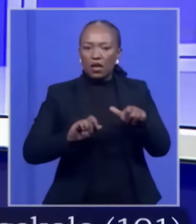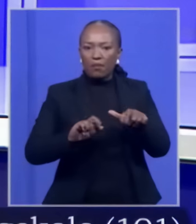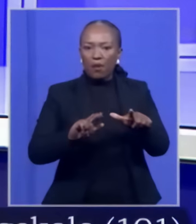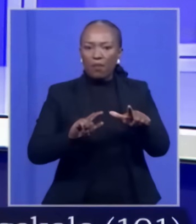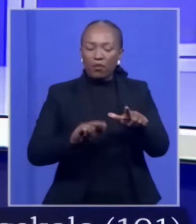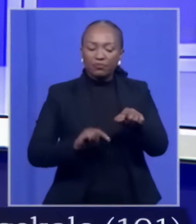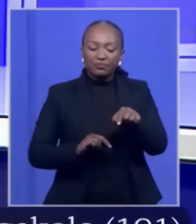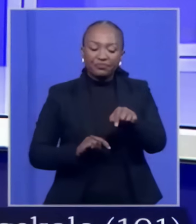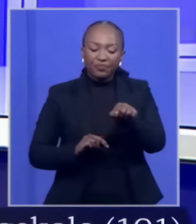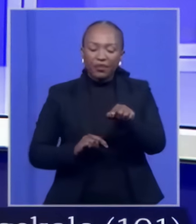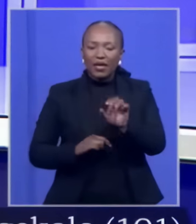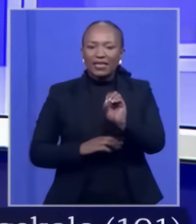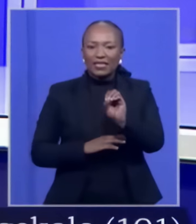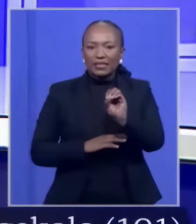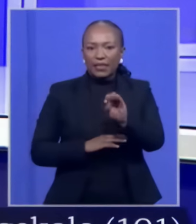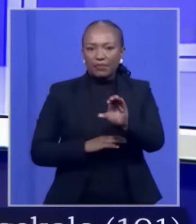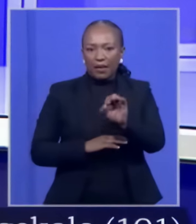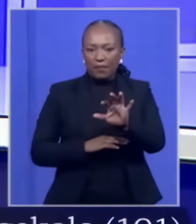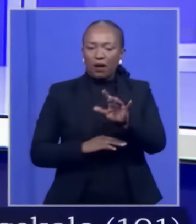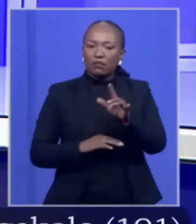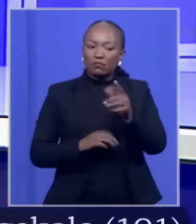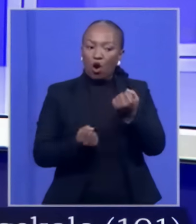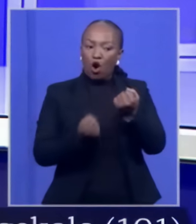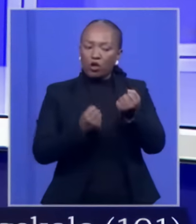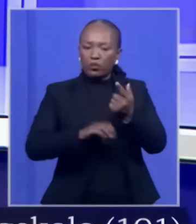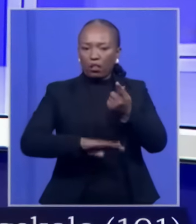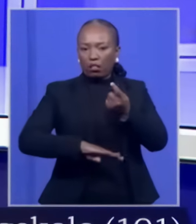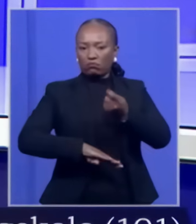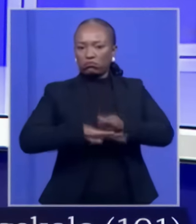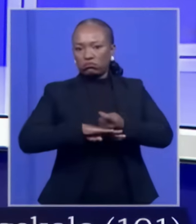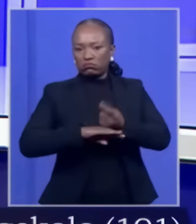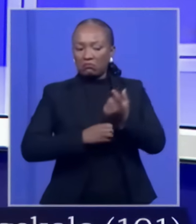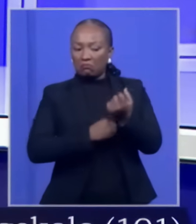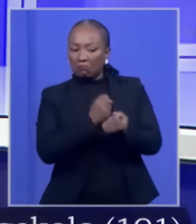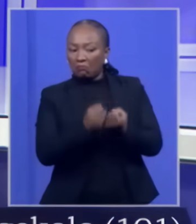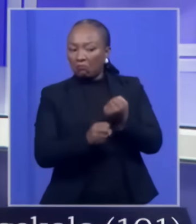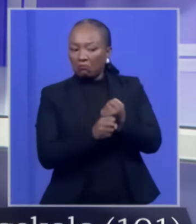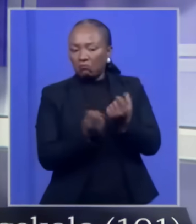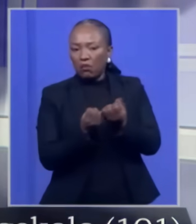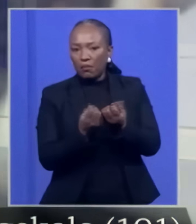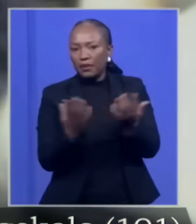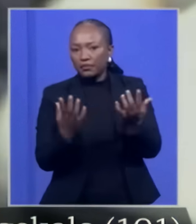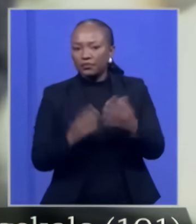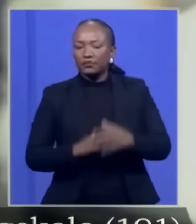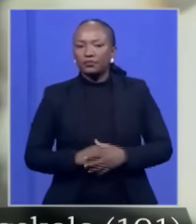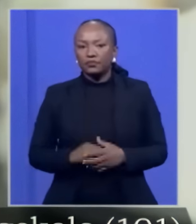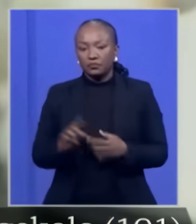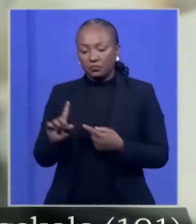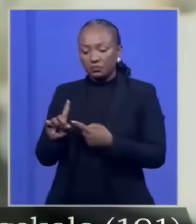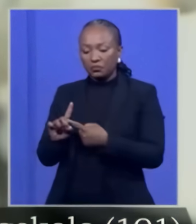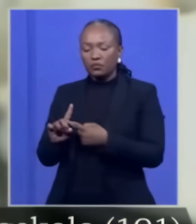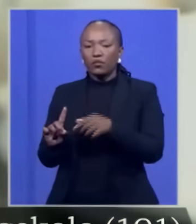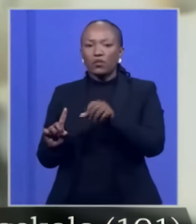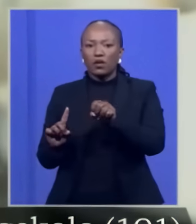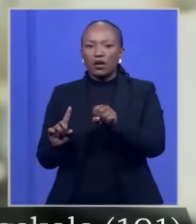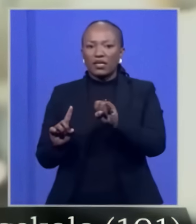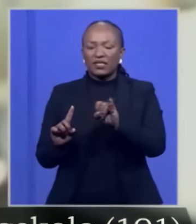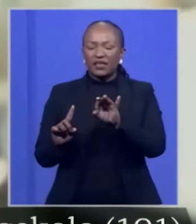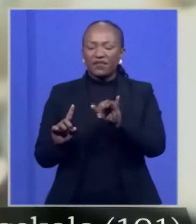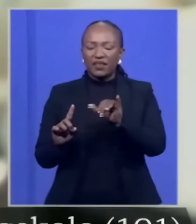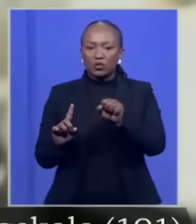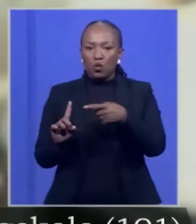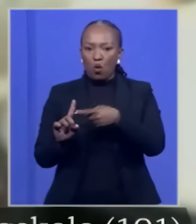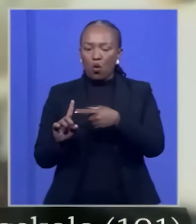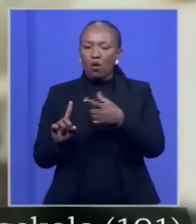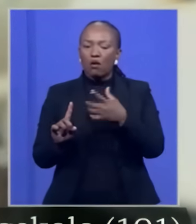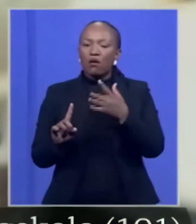senyane kgweding ya Lewedi kgorotsheko ya Groblersdal. Sfiso Mahlangu o tlhasetše le go kata mokgekolo